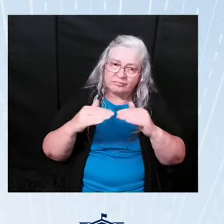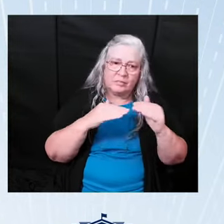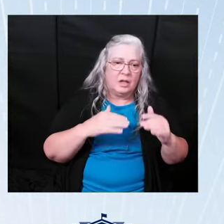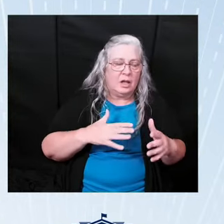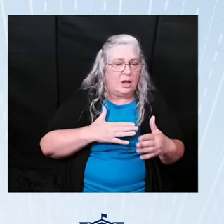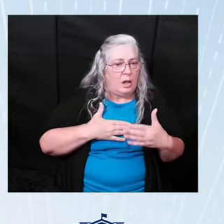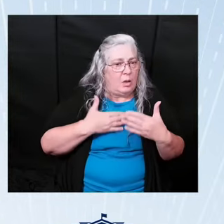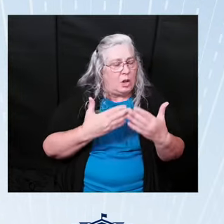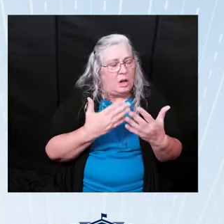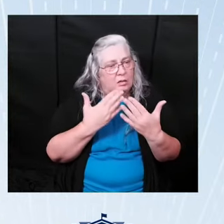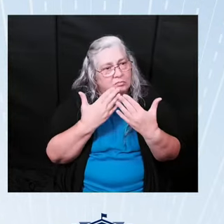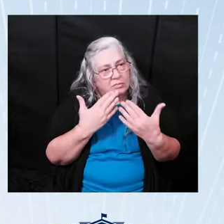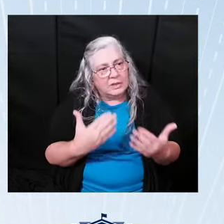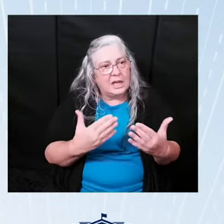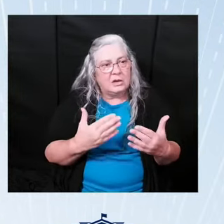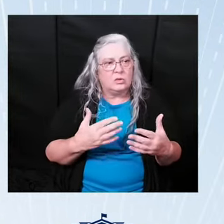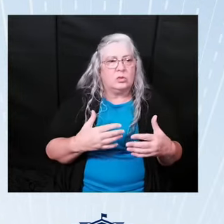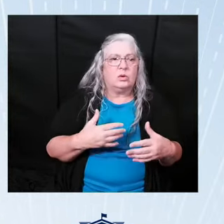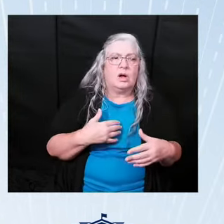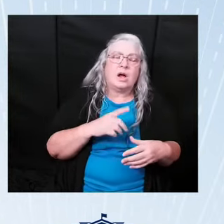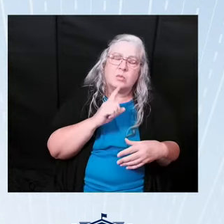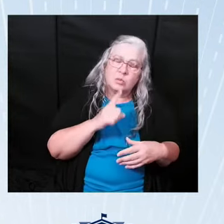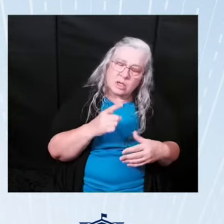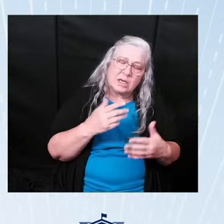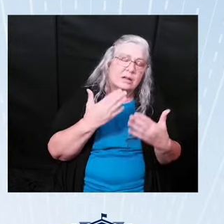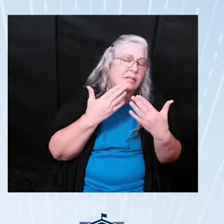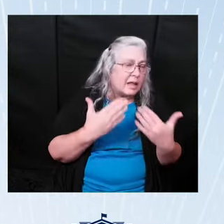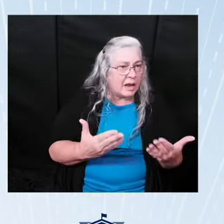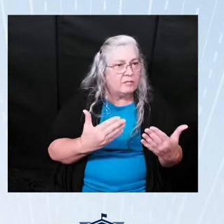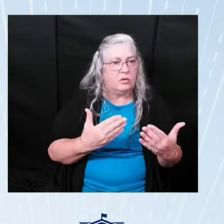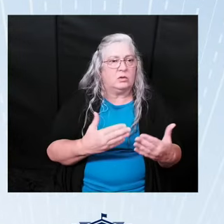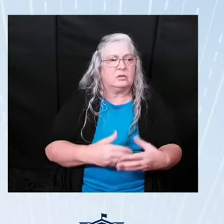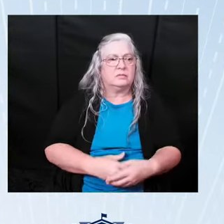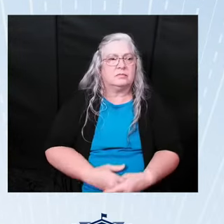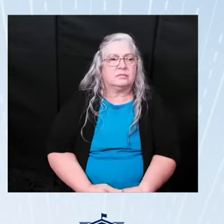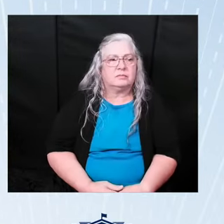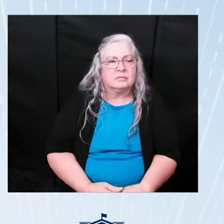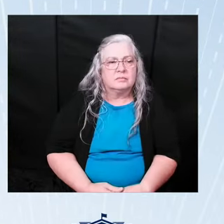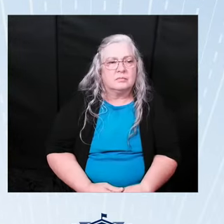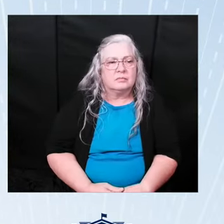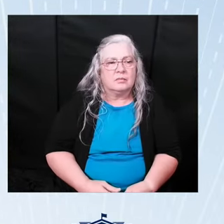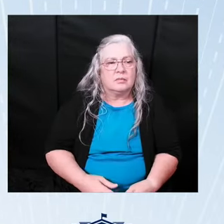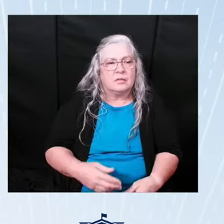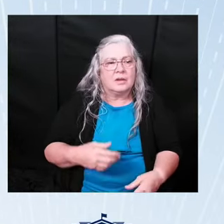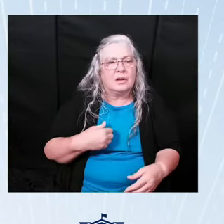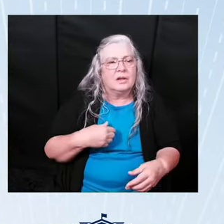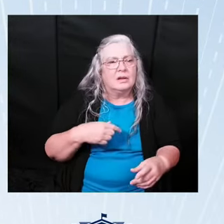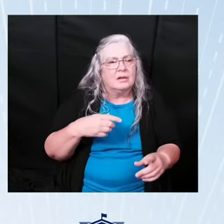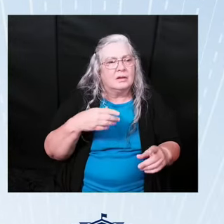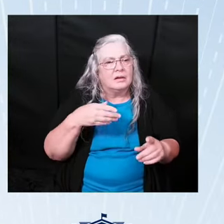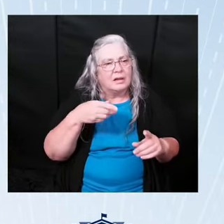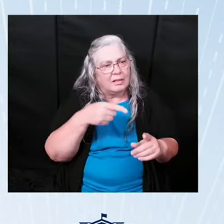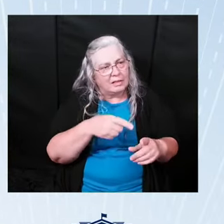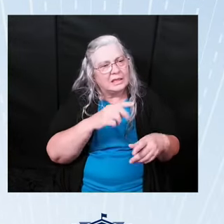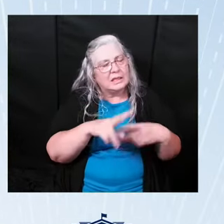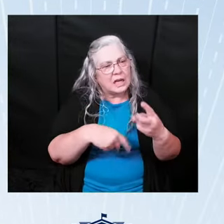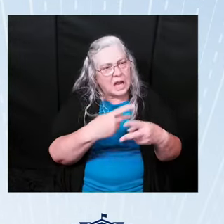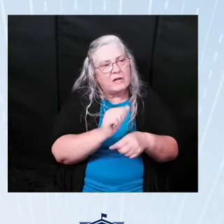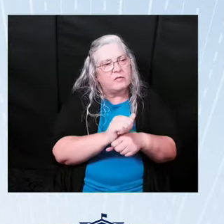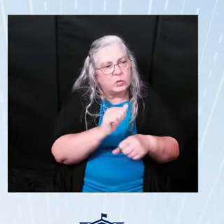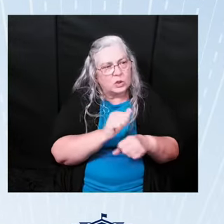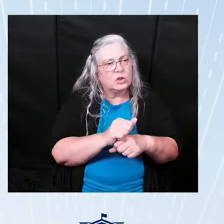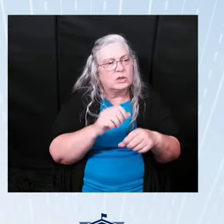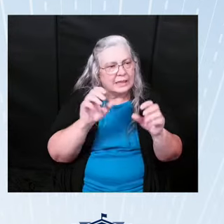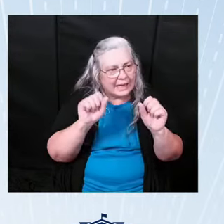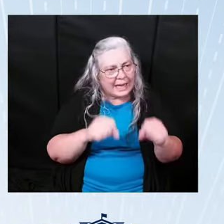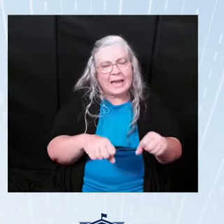grateful. We know that this work can create good, green, family-supporting jobs and to help build the middle class.